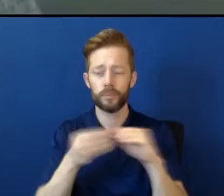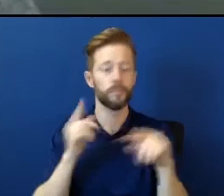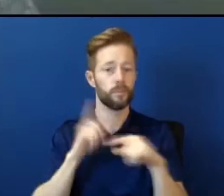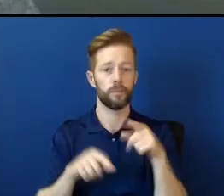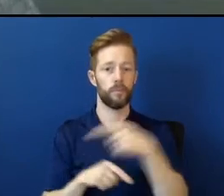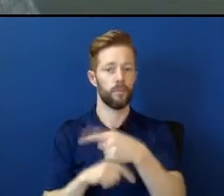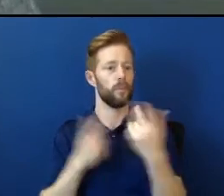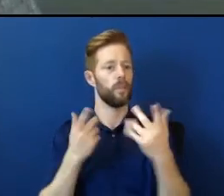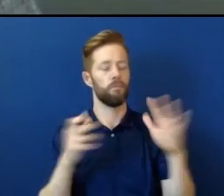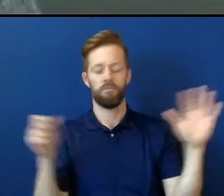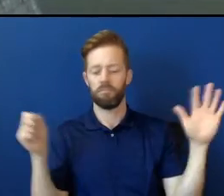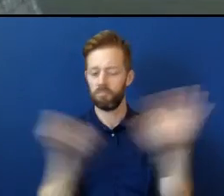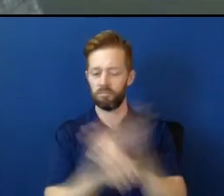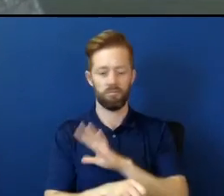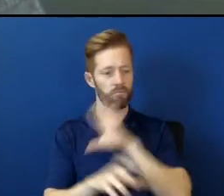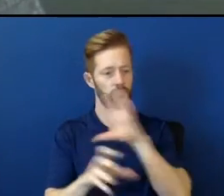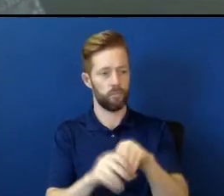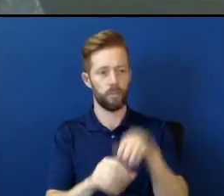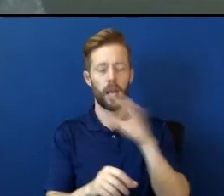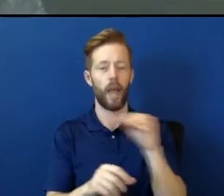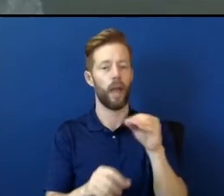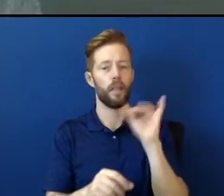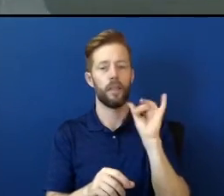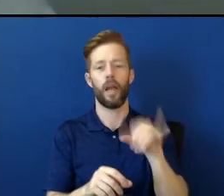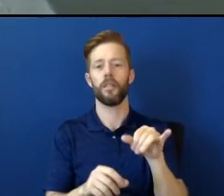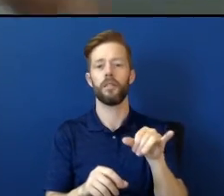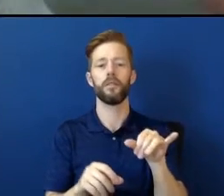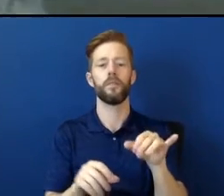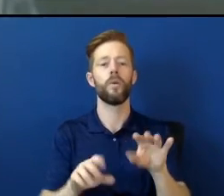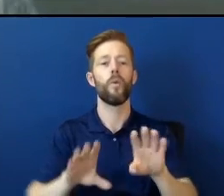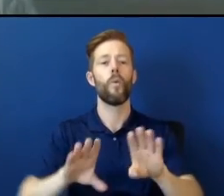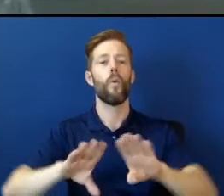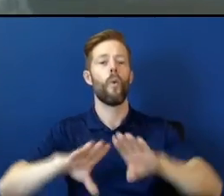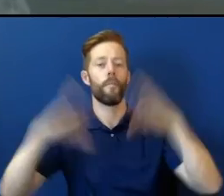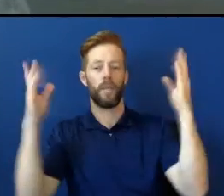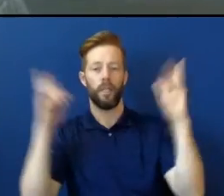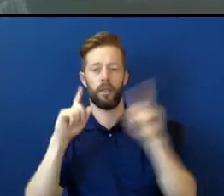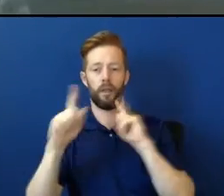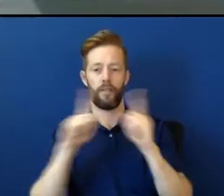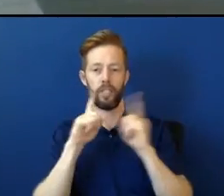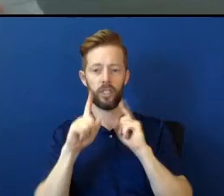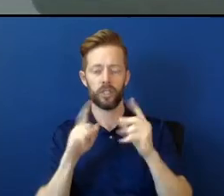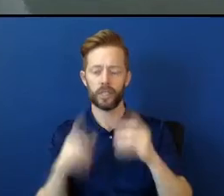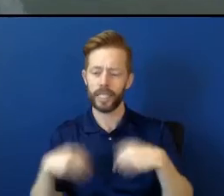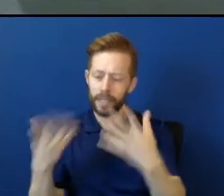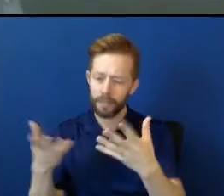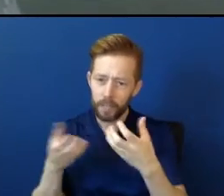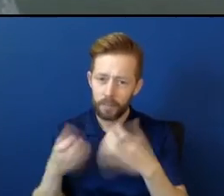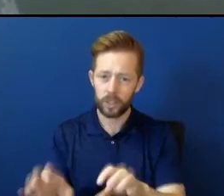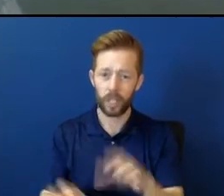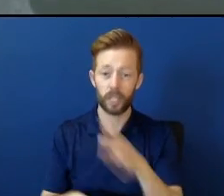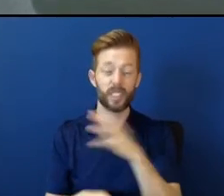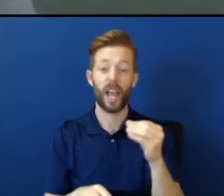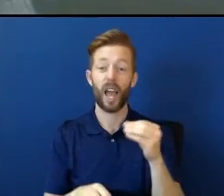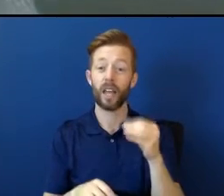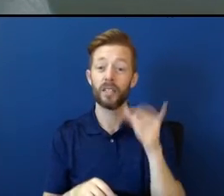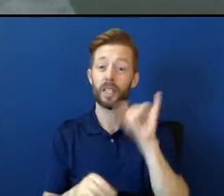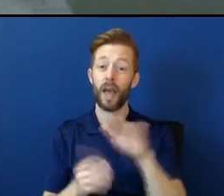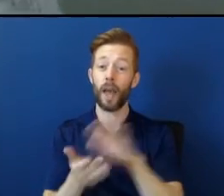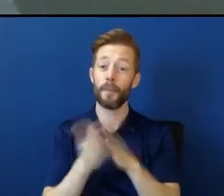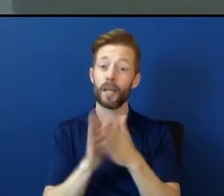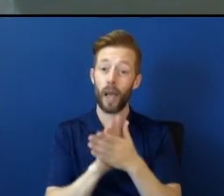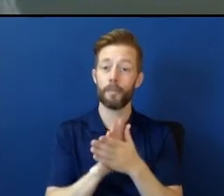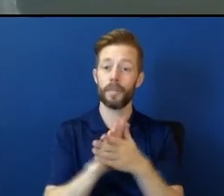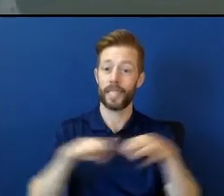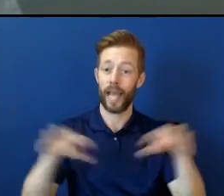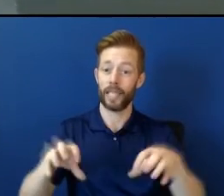this demonstration. And it's just opening up the conversation and giving them the chance. And it